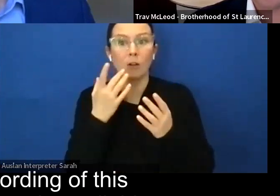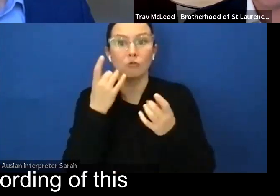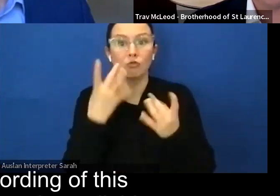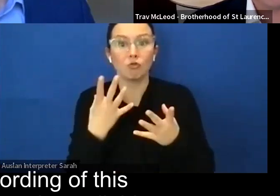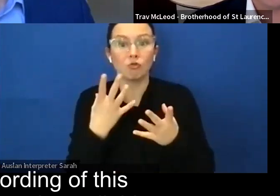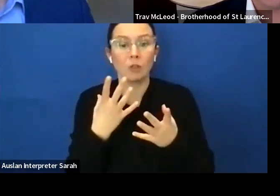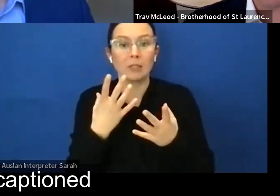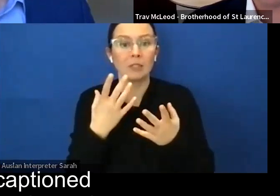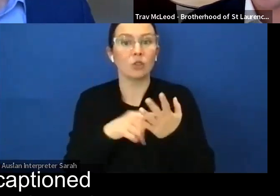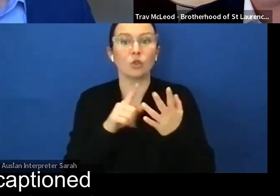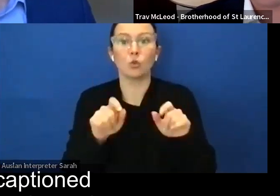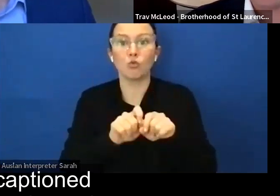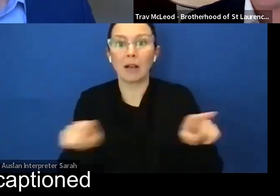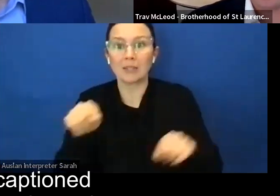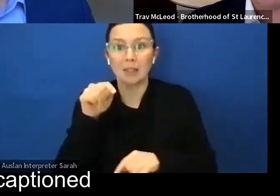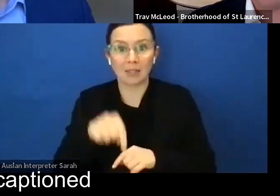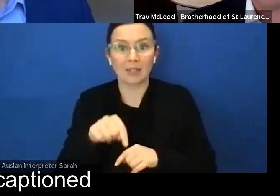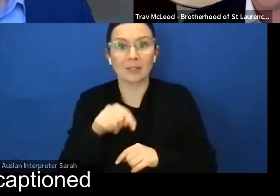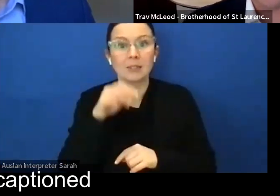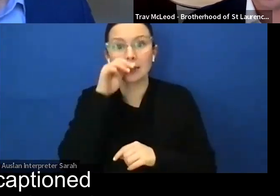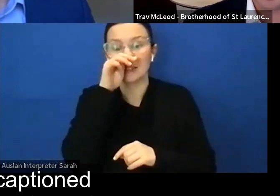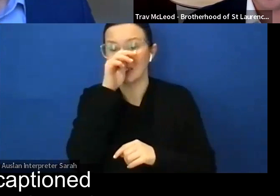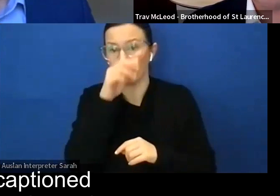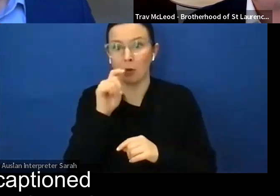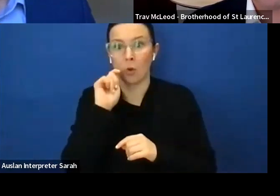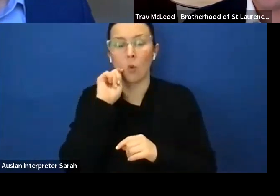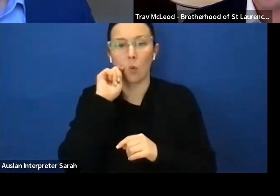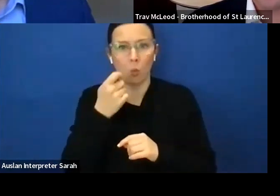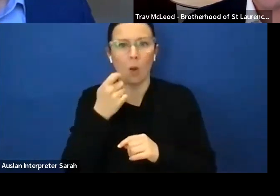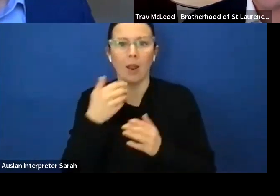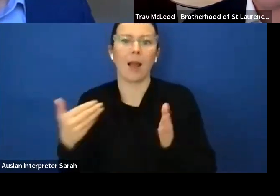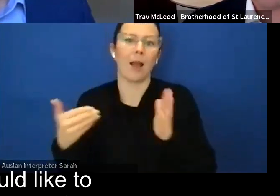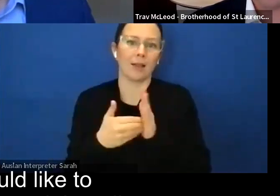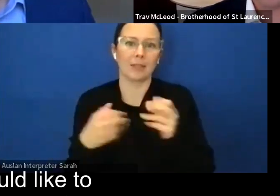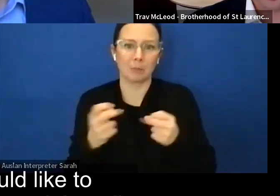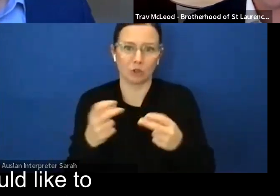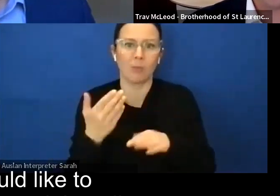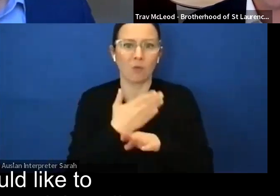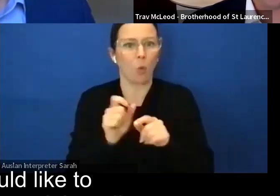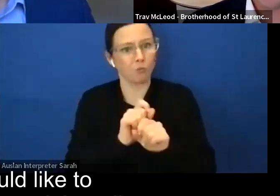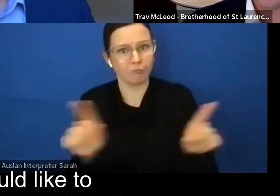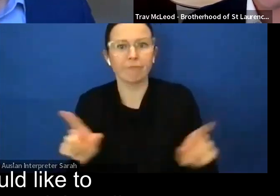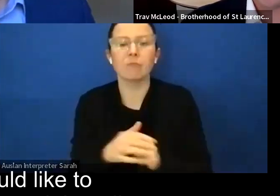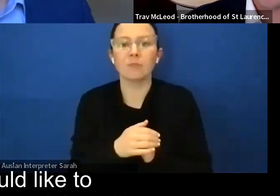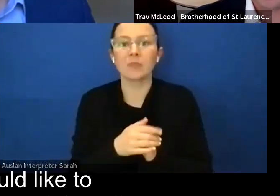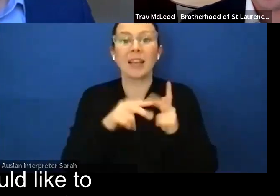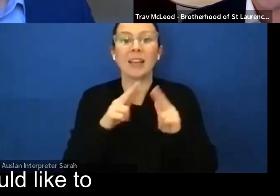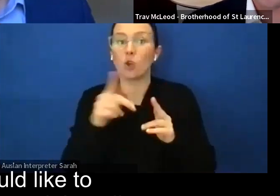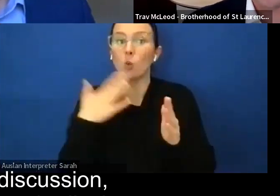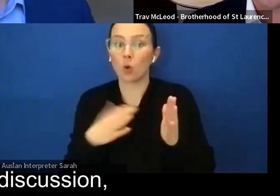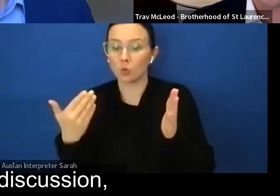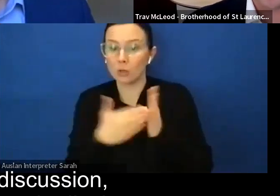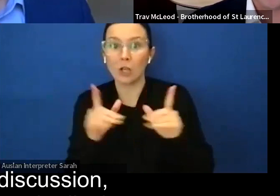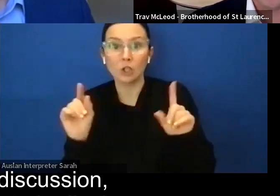made available, it will be captioned before it is released. If you would like to tweet and use social